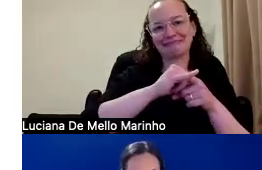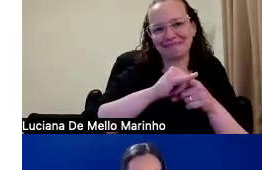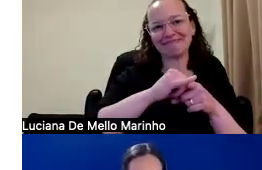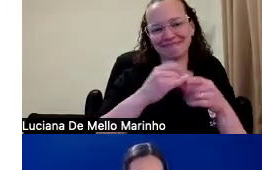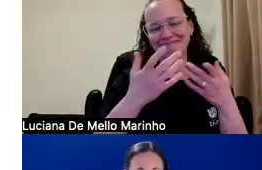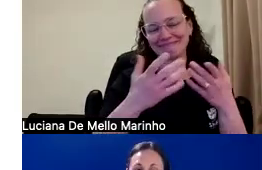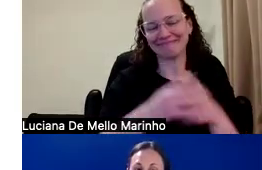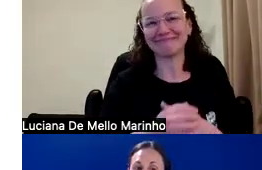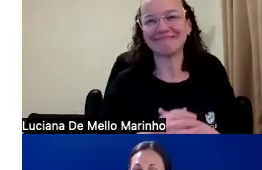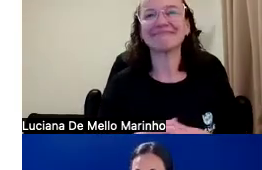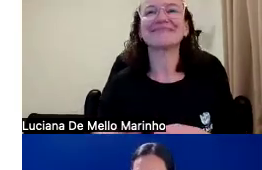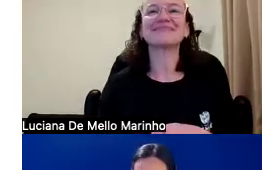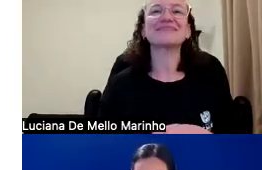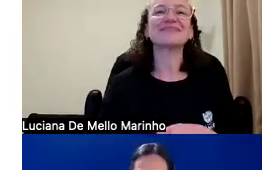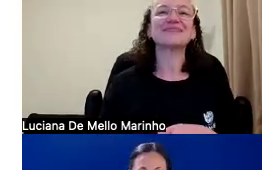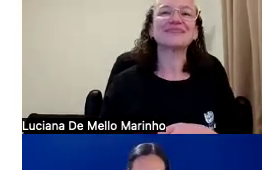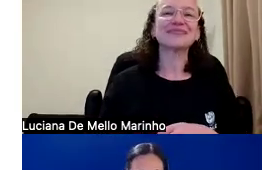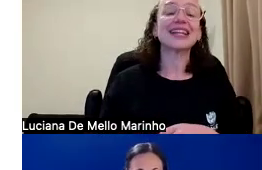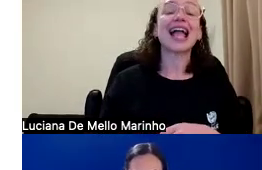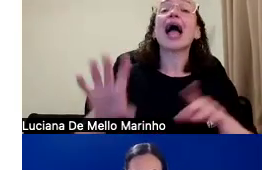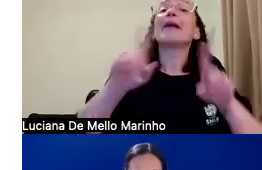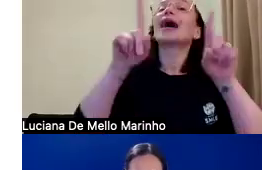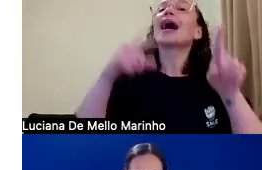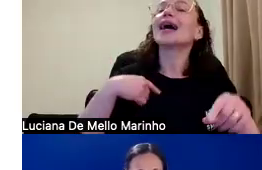creates another barrier with the vocabulary.